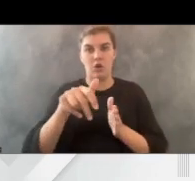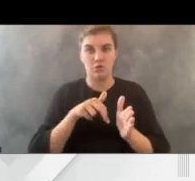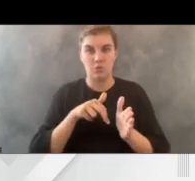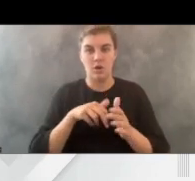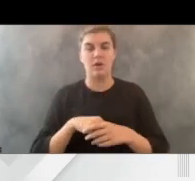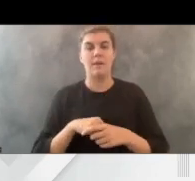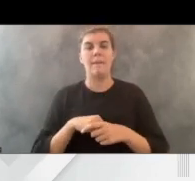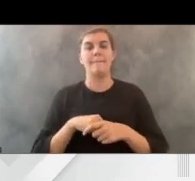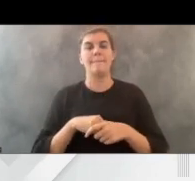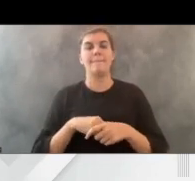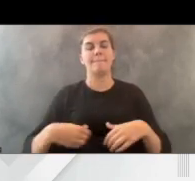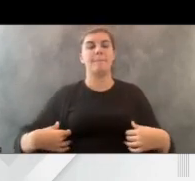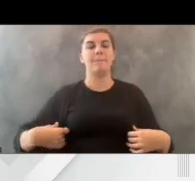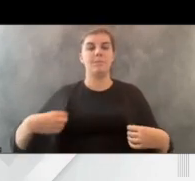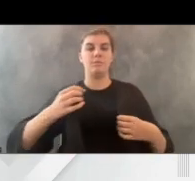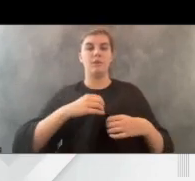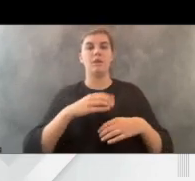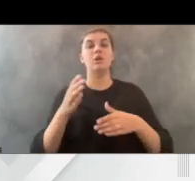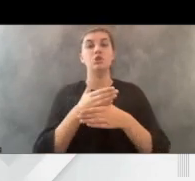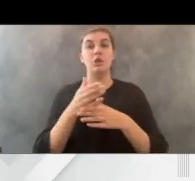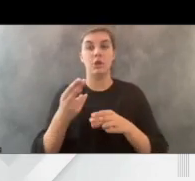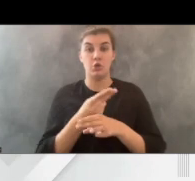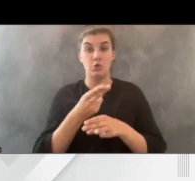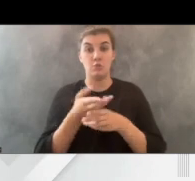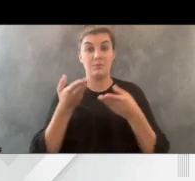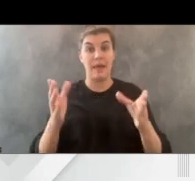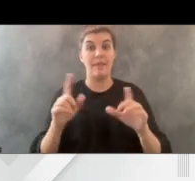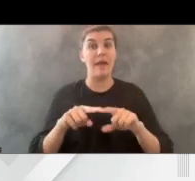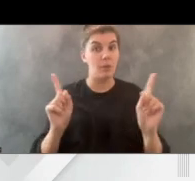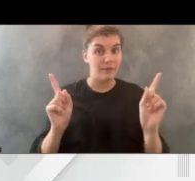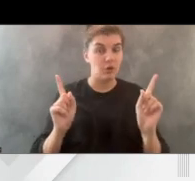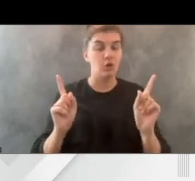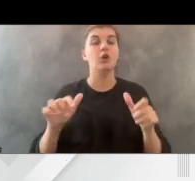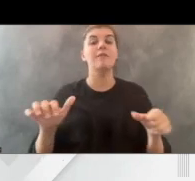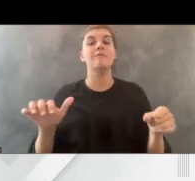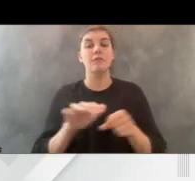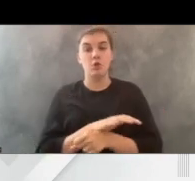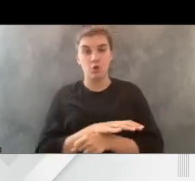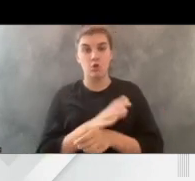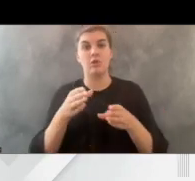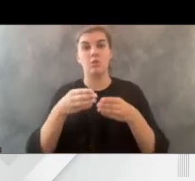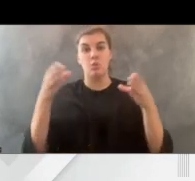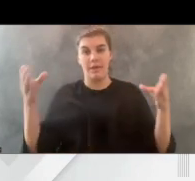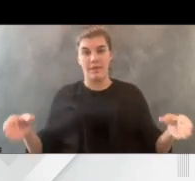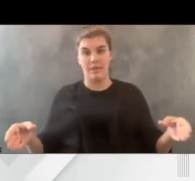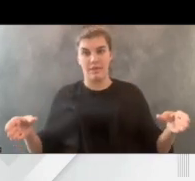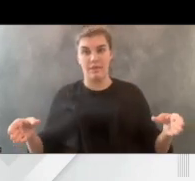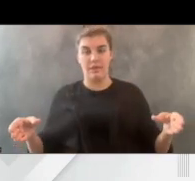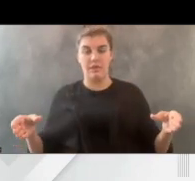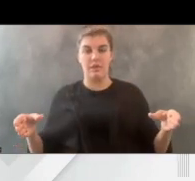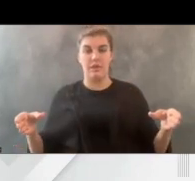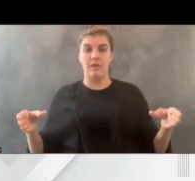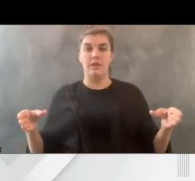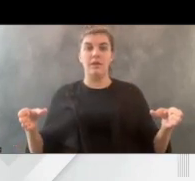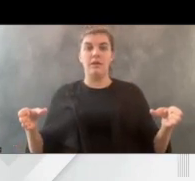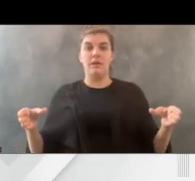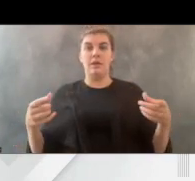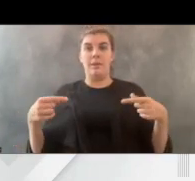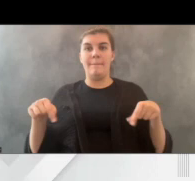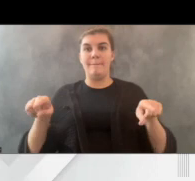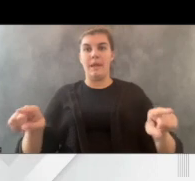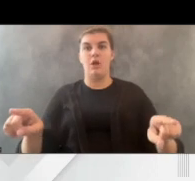Where a landing serves two curb ramps, the landing slope in either direction of travel cannot exceed the